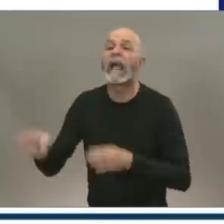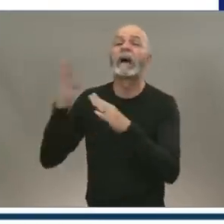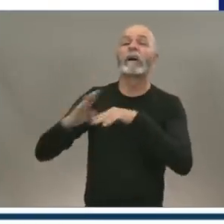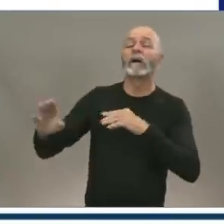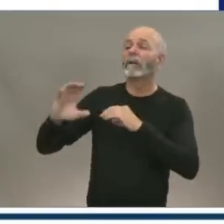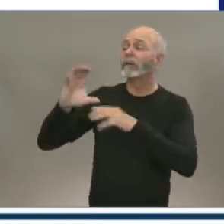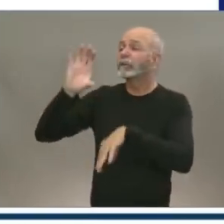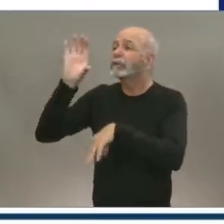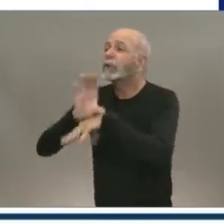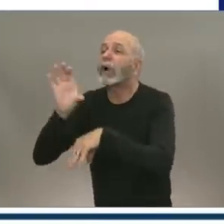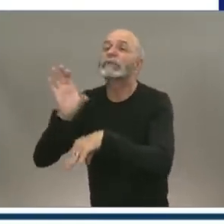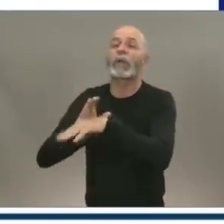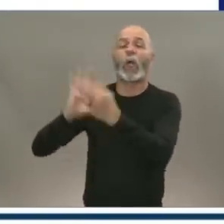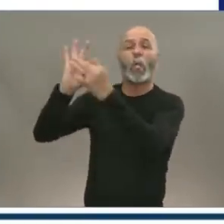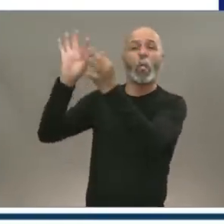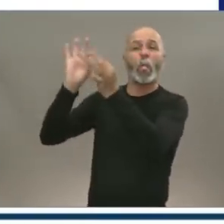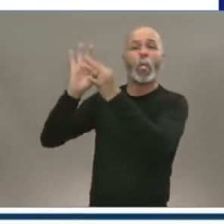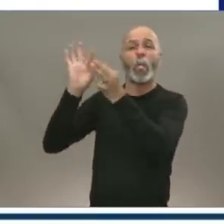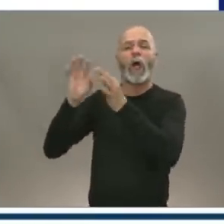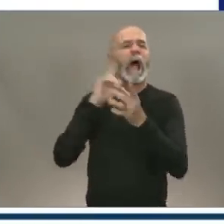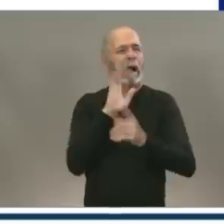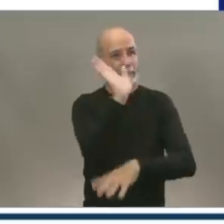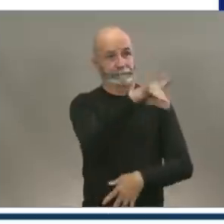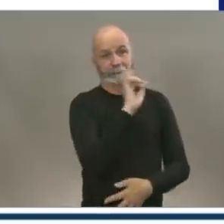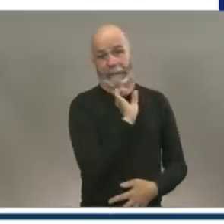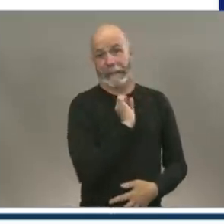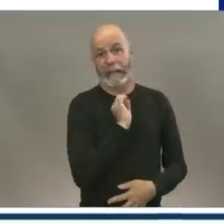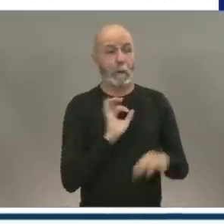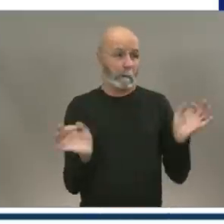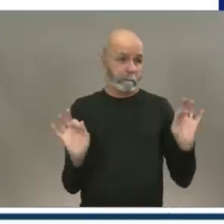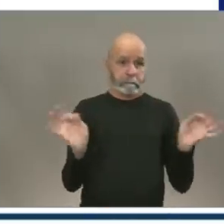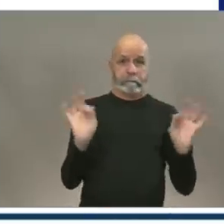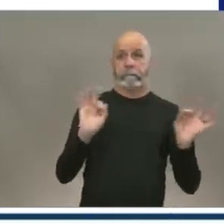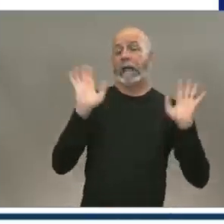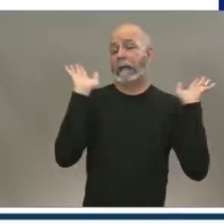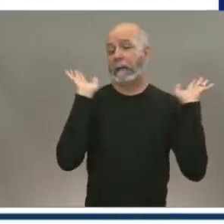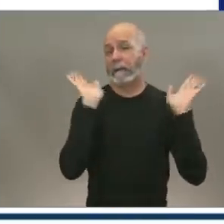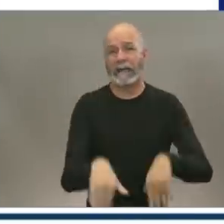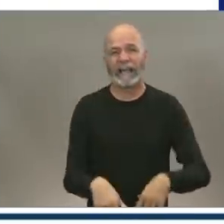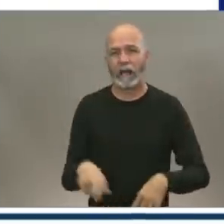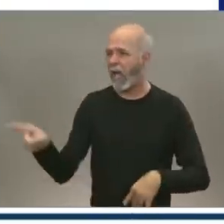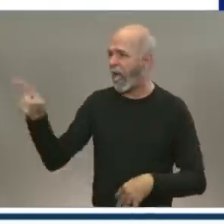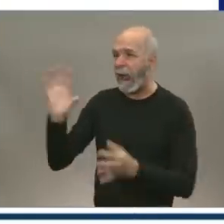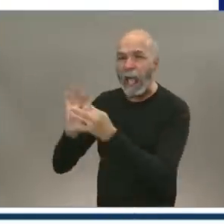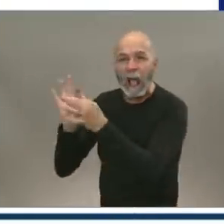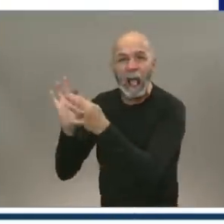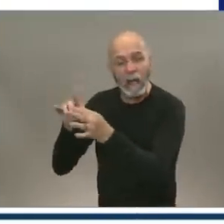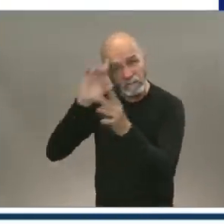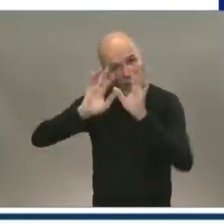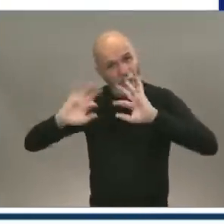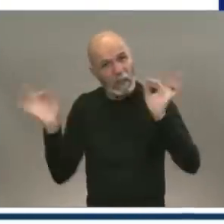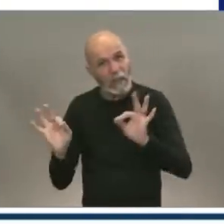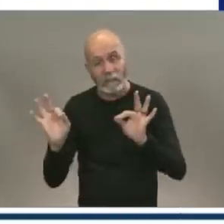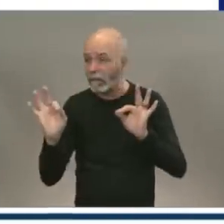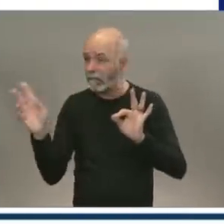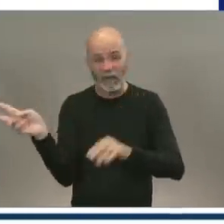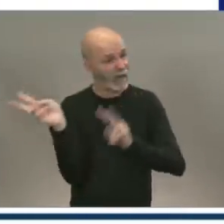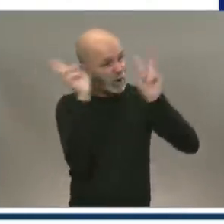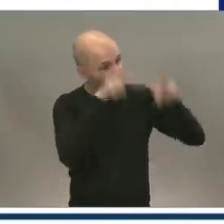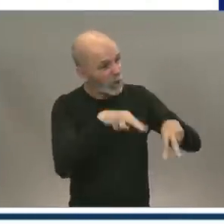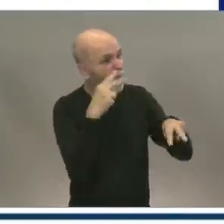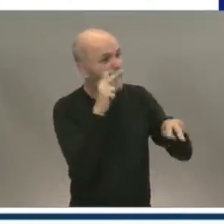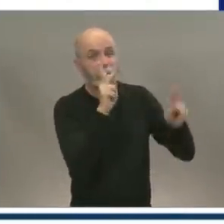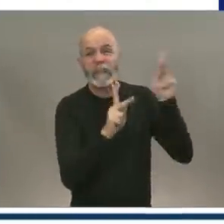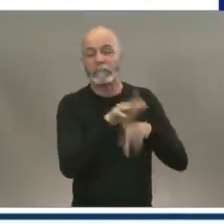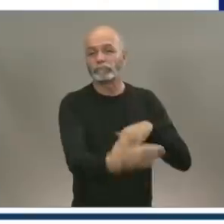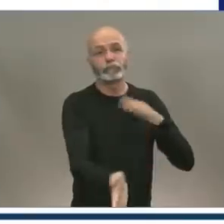comments downplaying the seriousness of what's happening, the comments minimizing the loss of life are completely unacceptable and